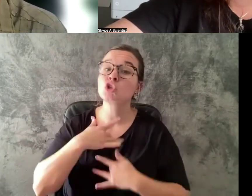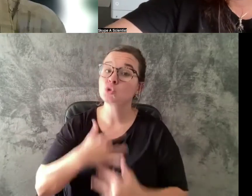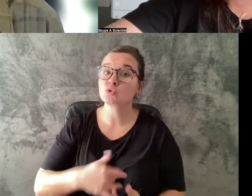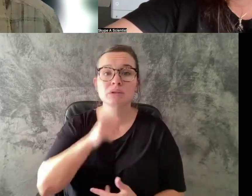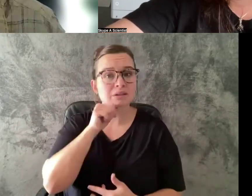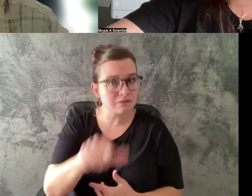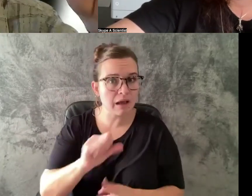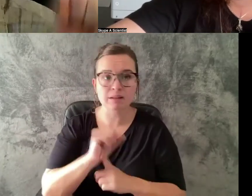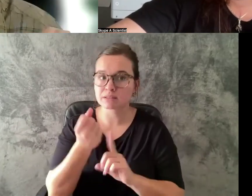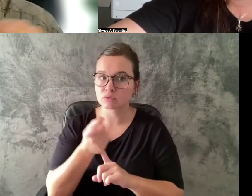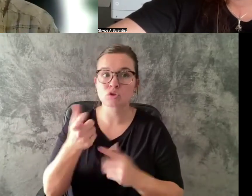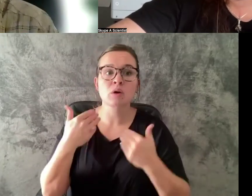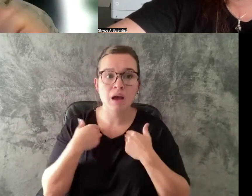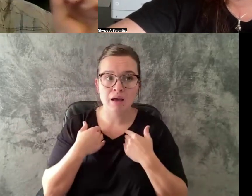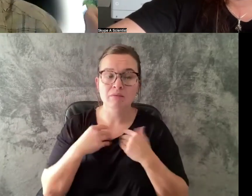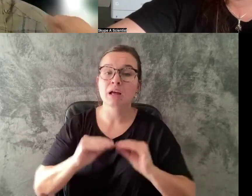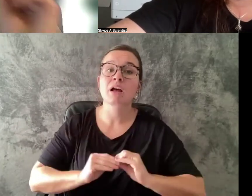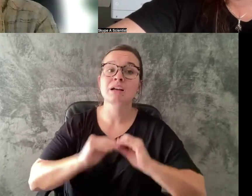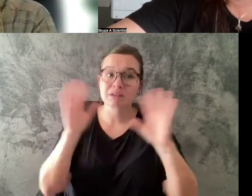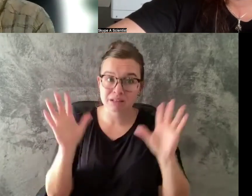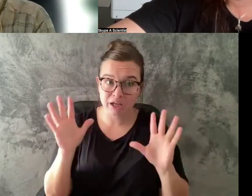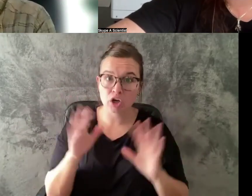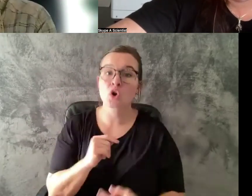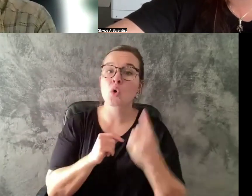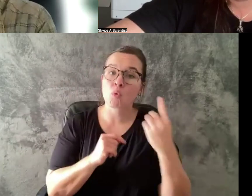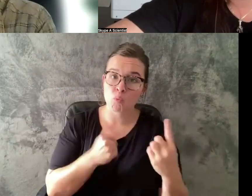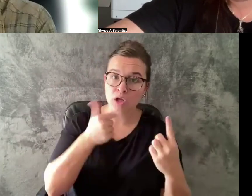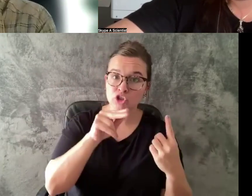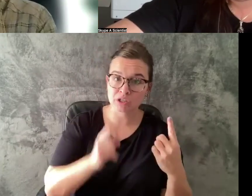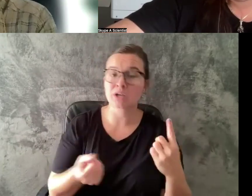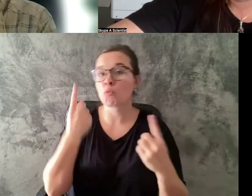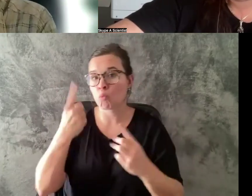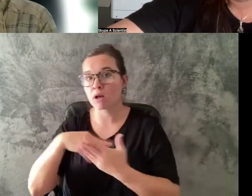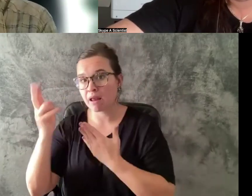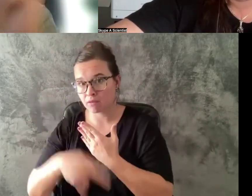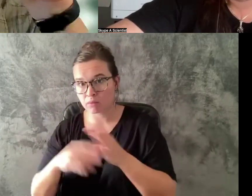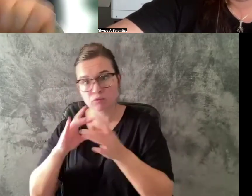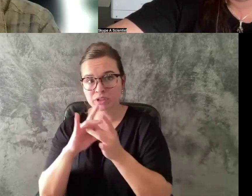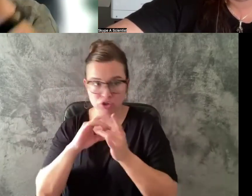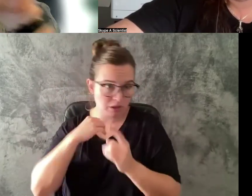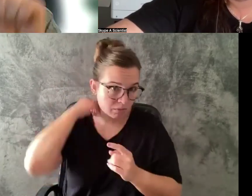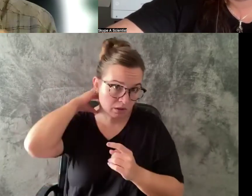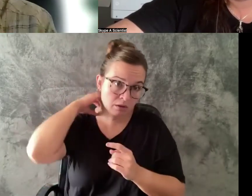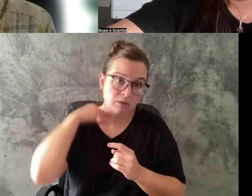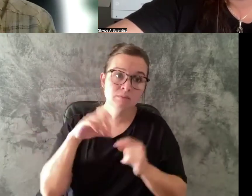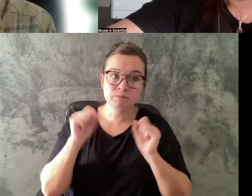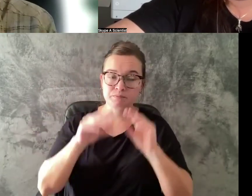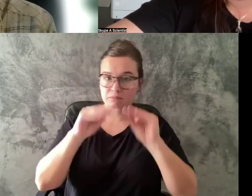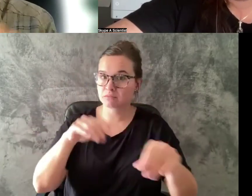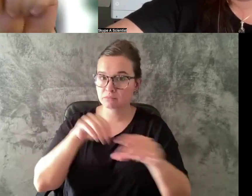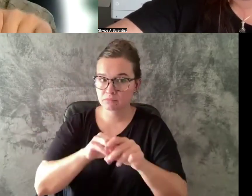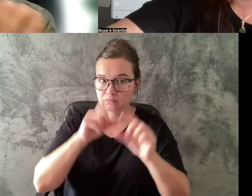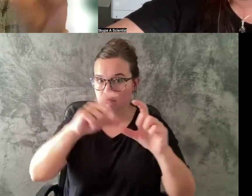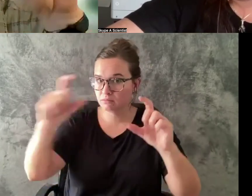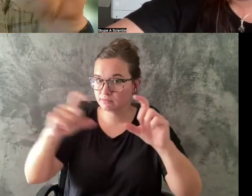not the case that you have these very clear one gene, one outcome relationships where you can, put it into a single